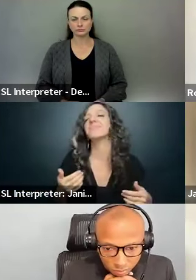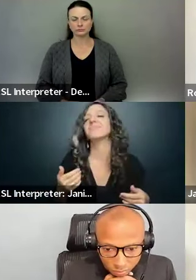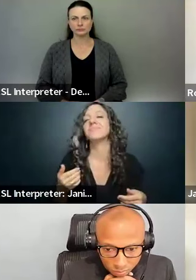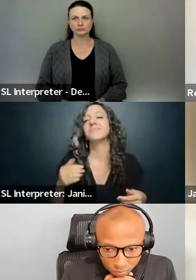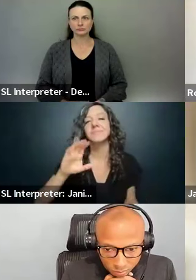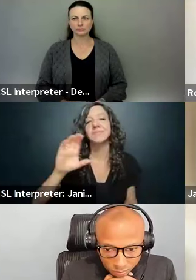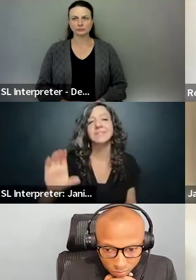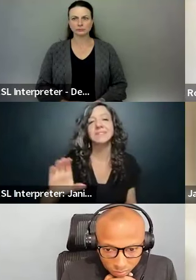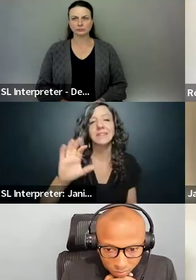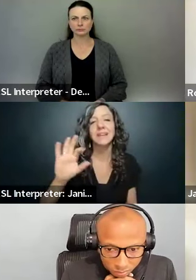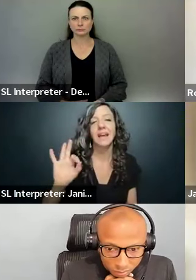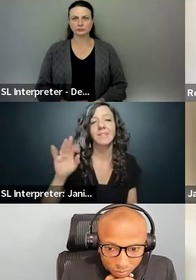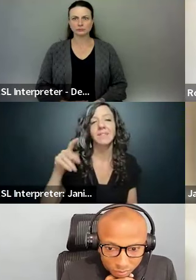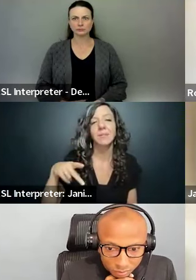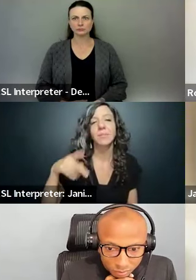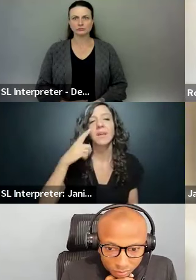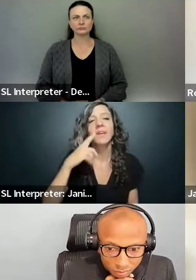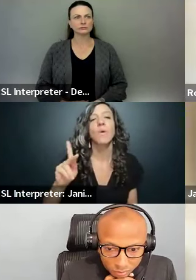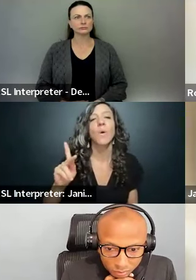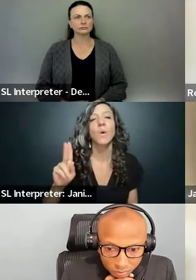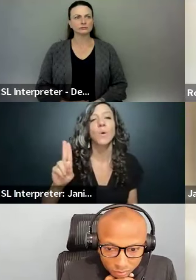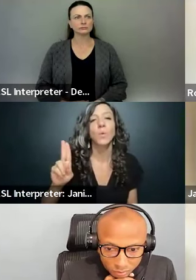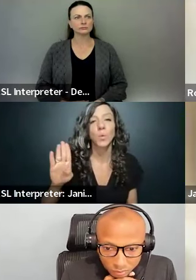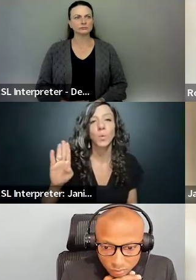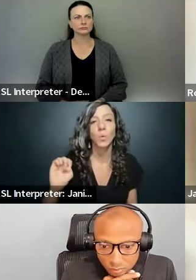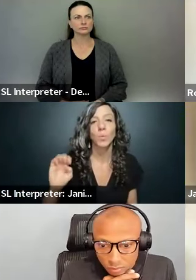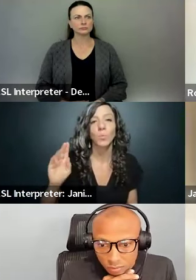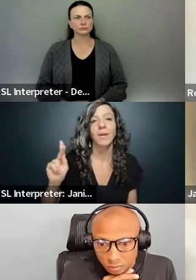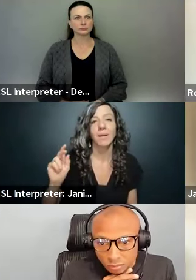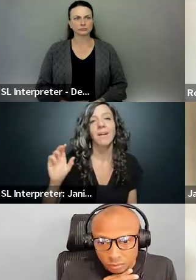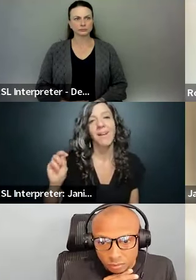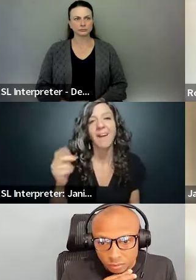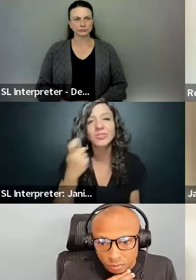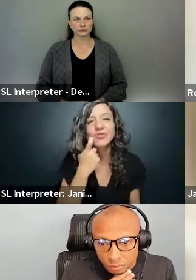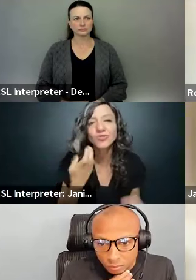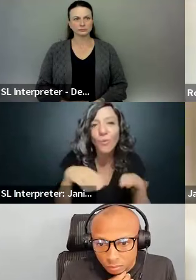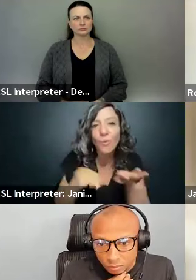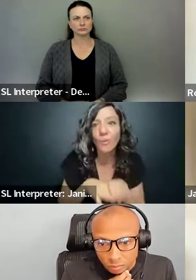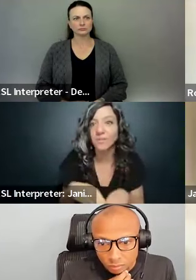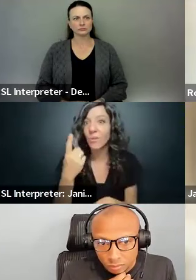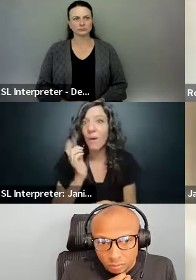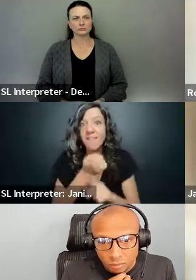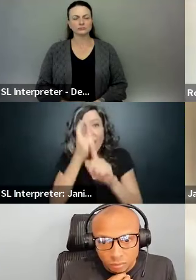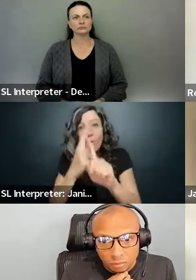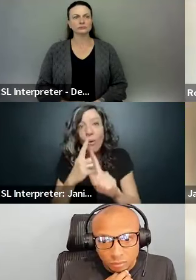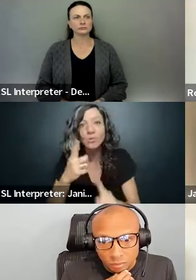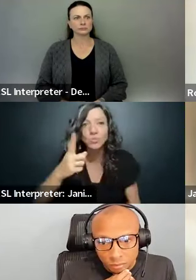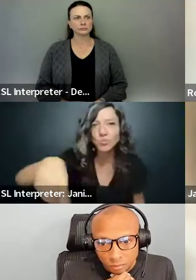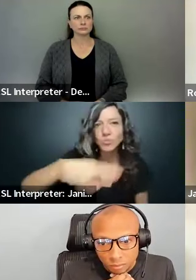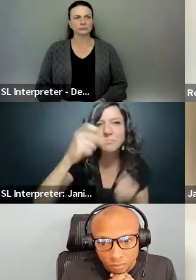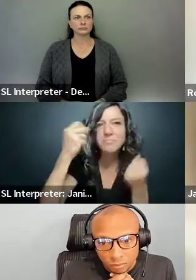the CFP for KubeCon closed recently. And one of our goals, of course, is to have many people submit talks.